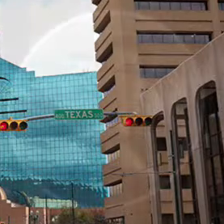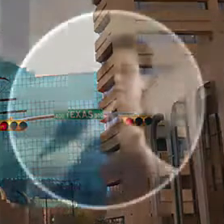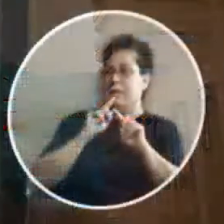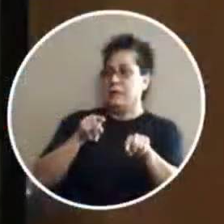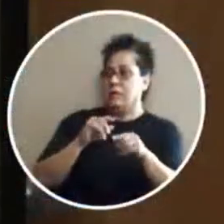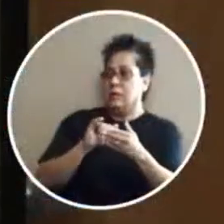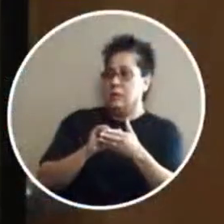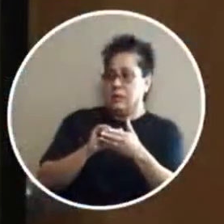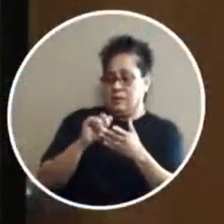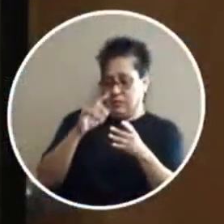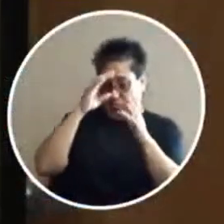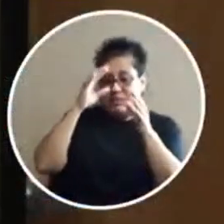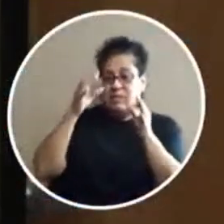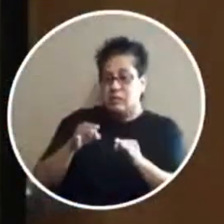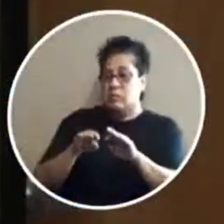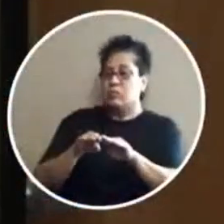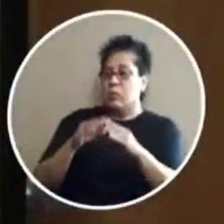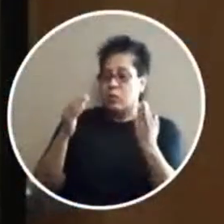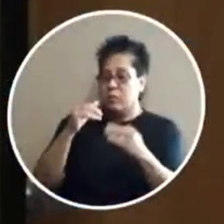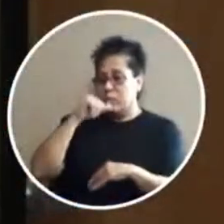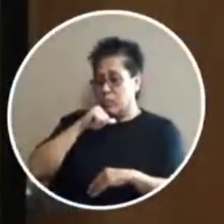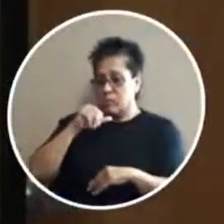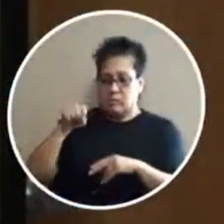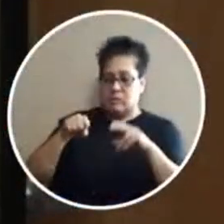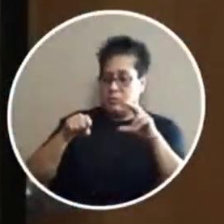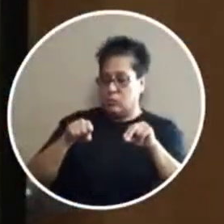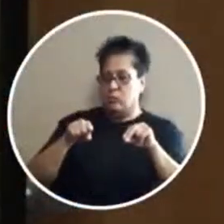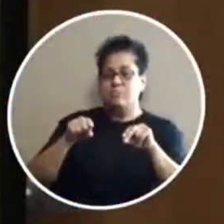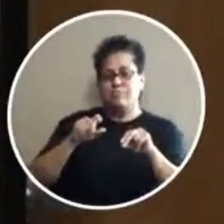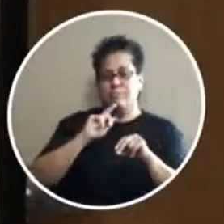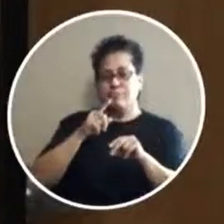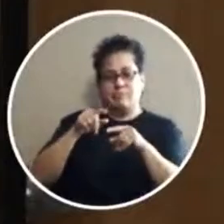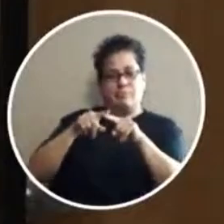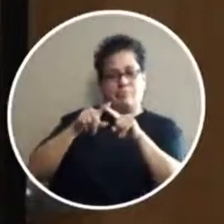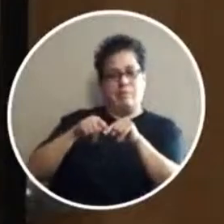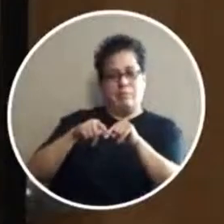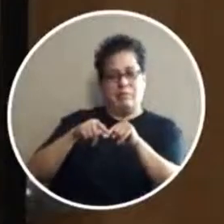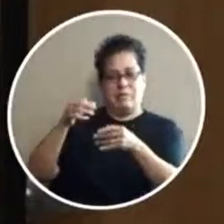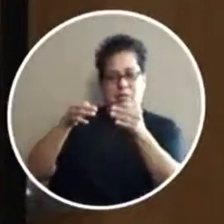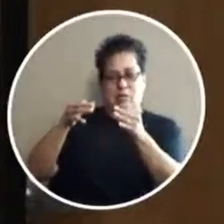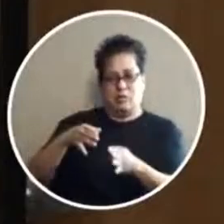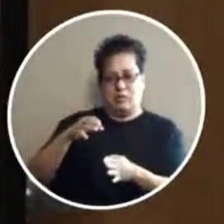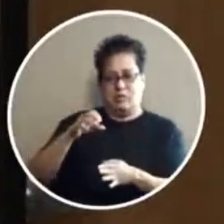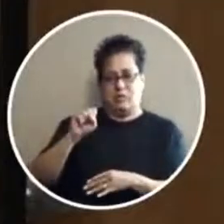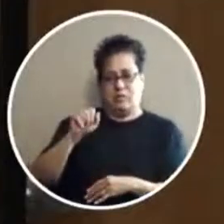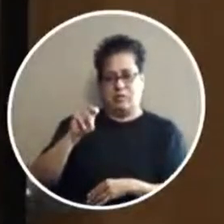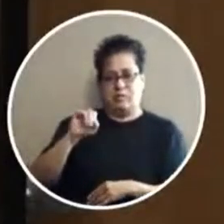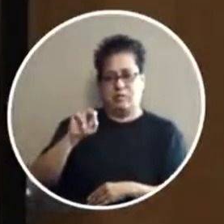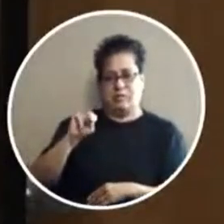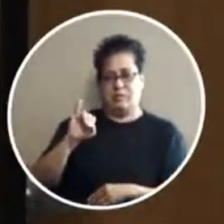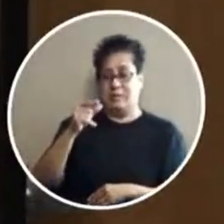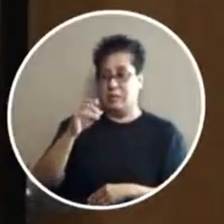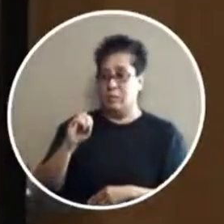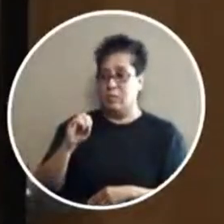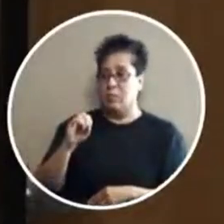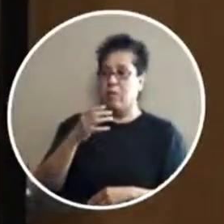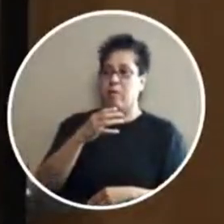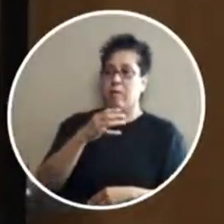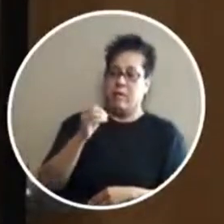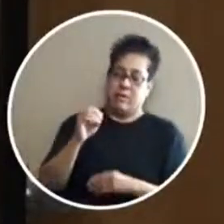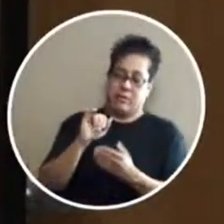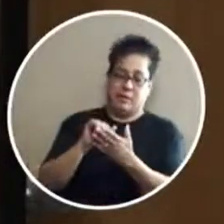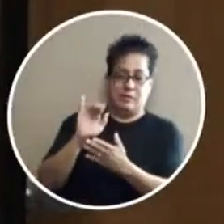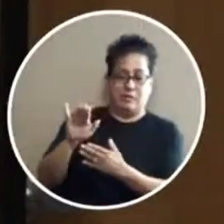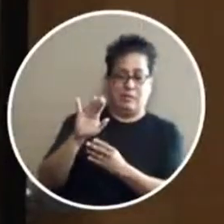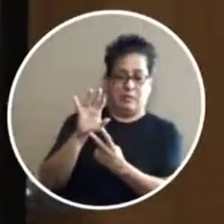de que la decisión de abrir los bares o no va a depender del juez del condado, y el gobernador dio esa opción de que